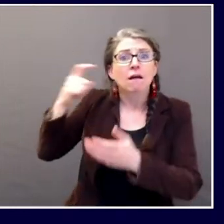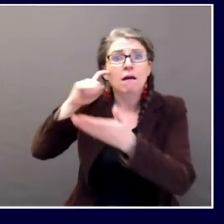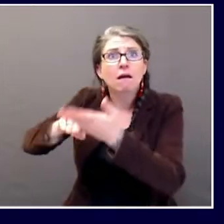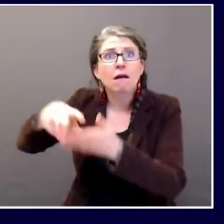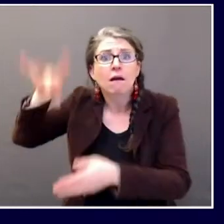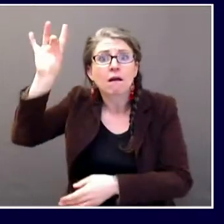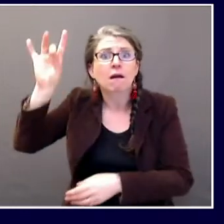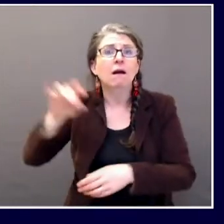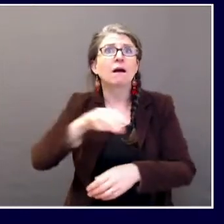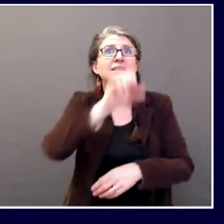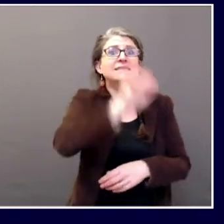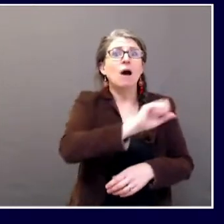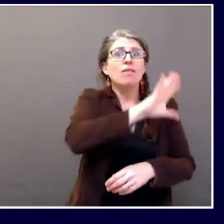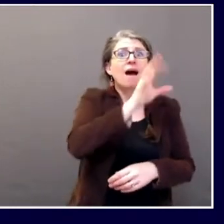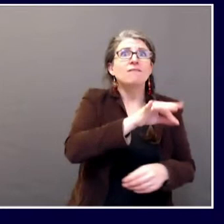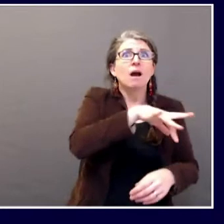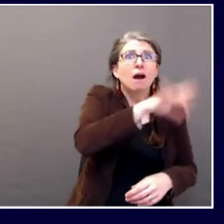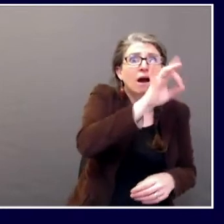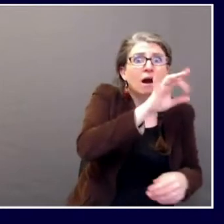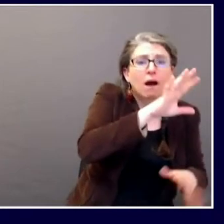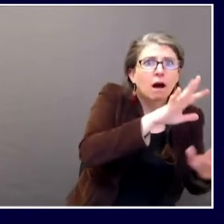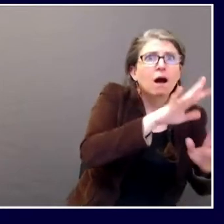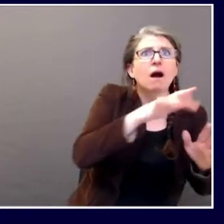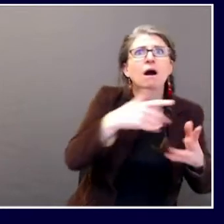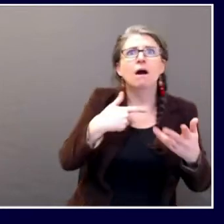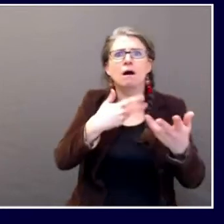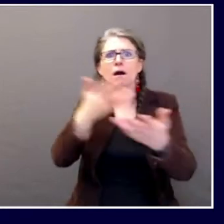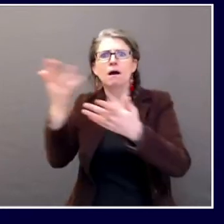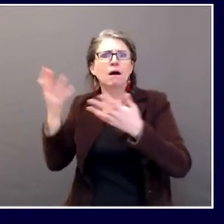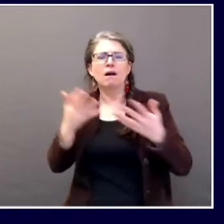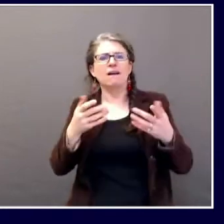media, and we will continue to do so.